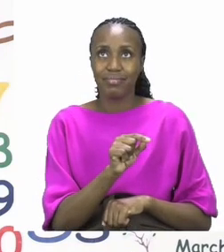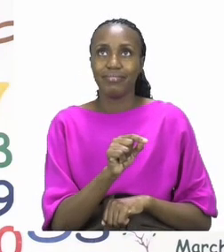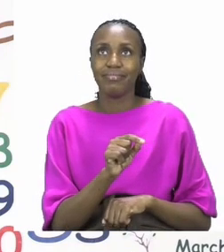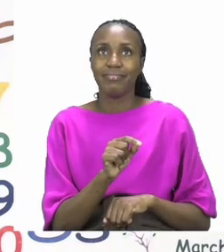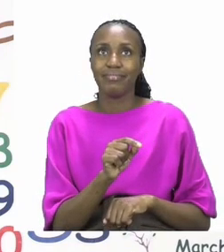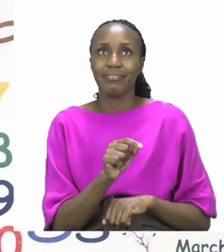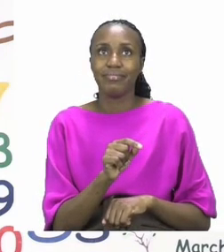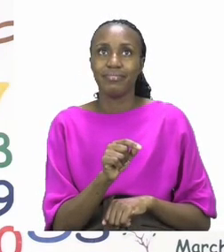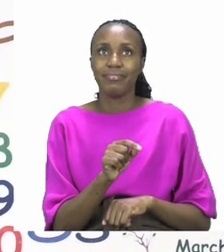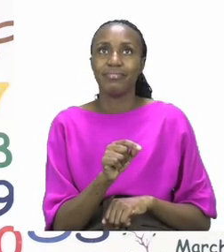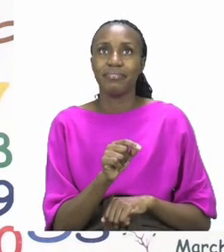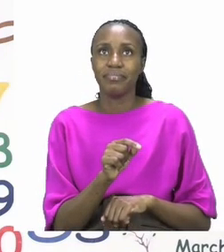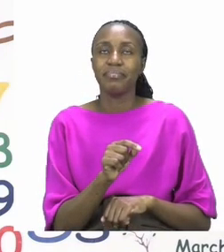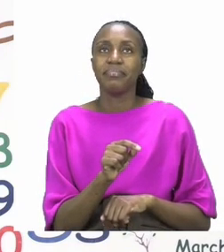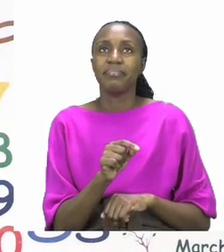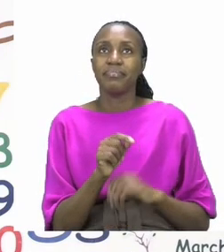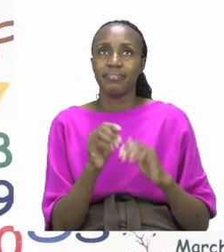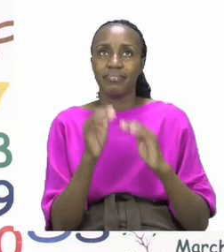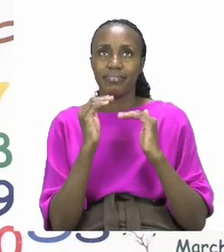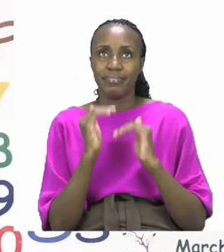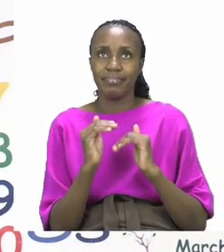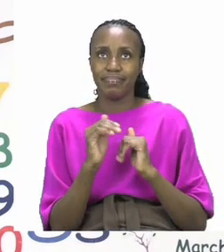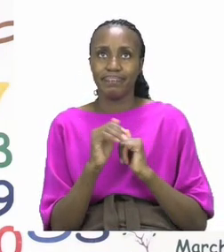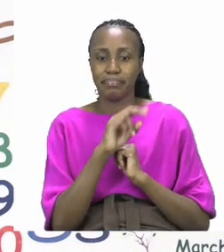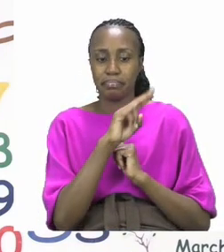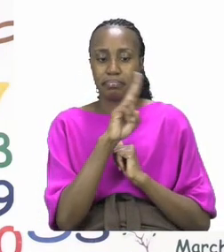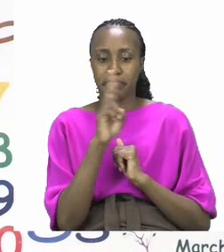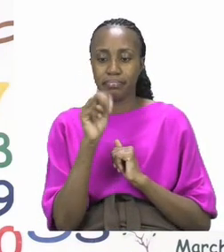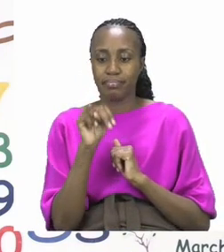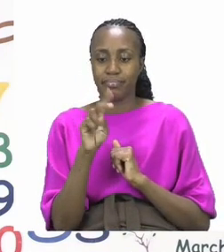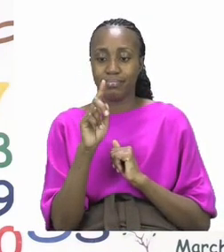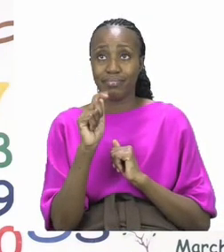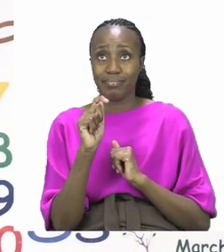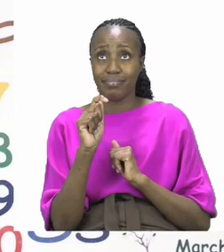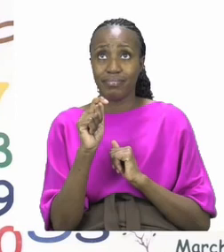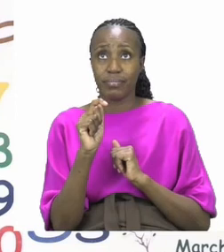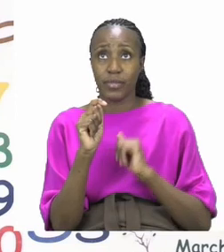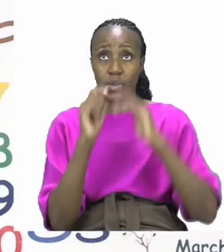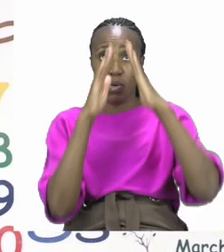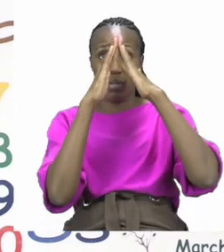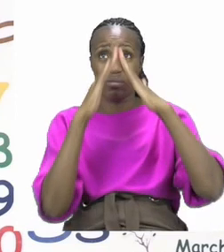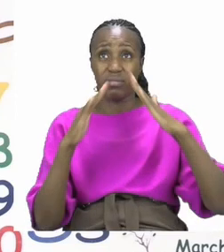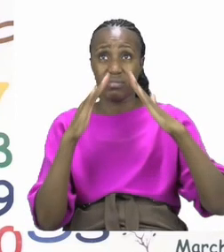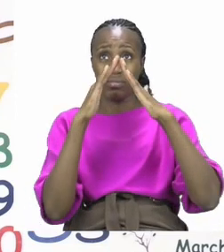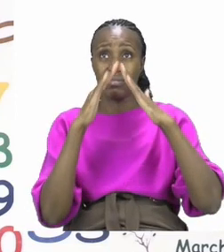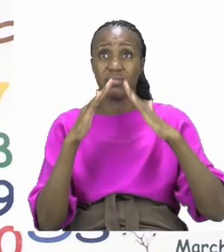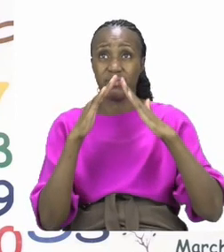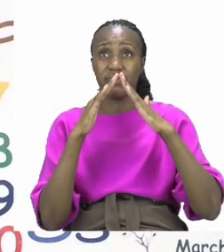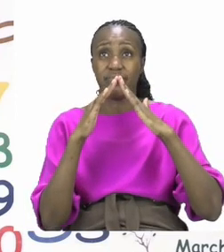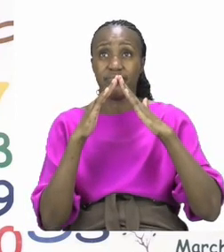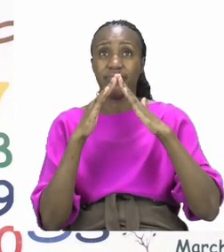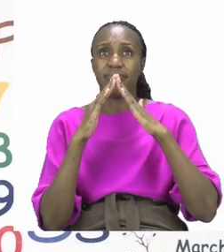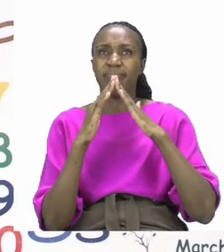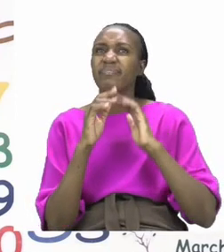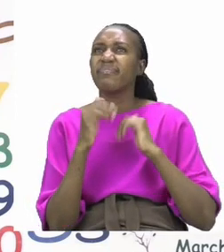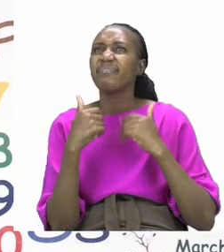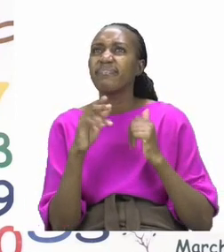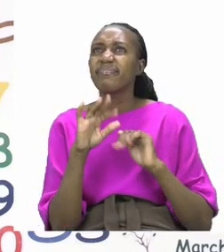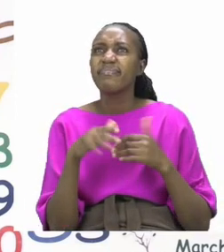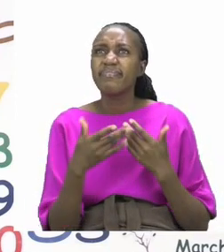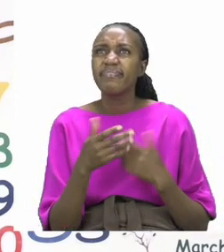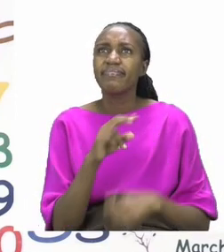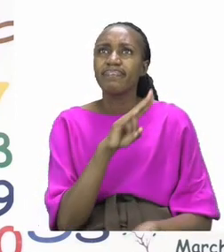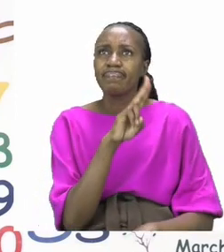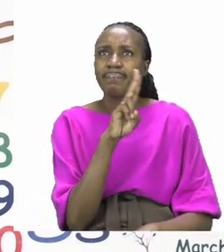The next one we have is hut. It starts with an H. Let's see, are we going to